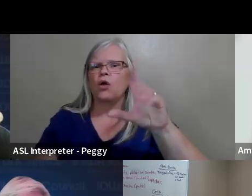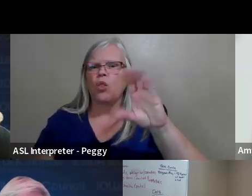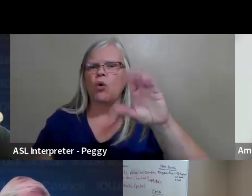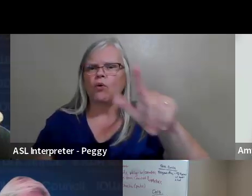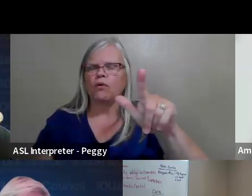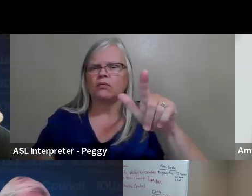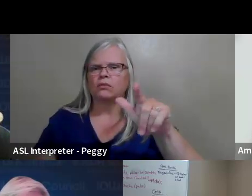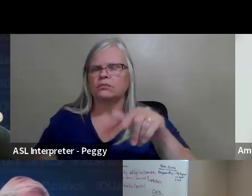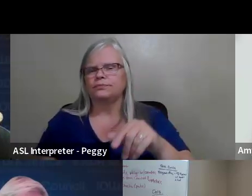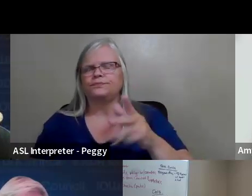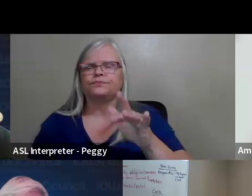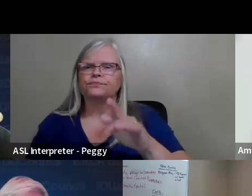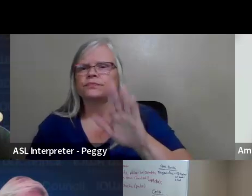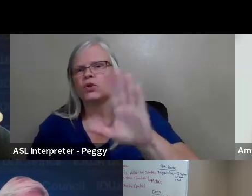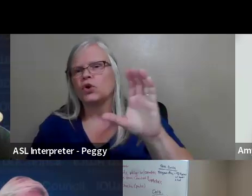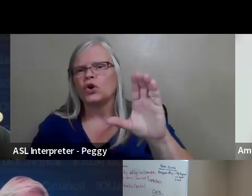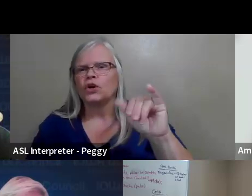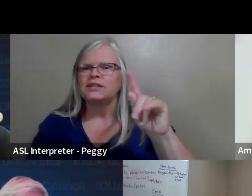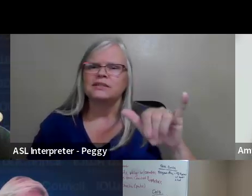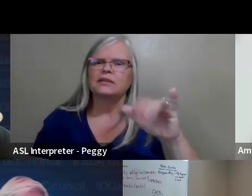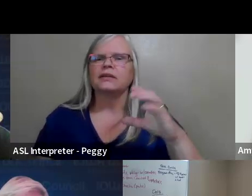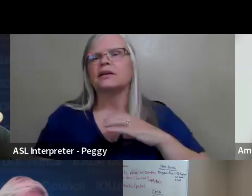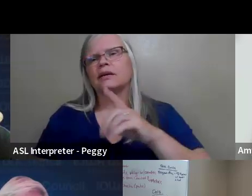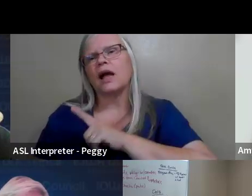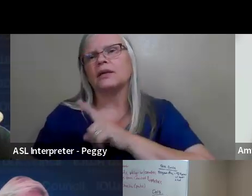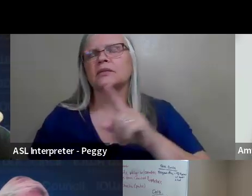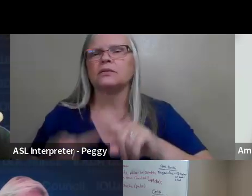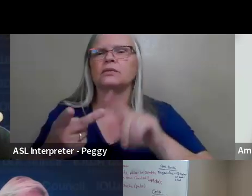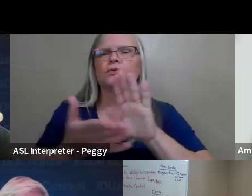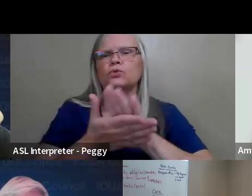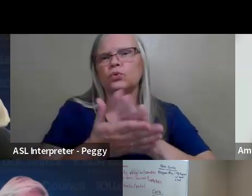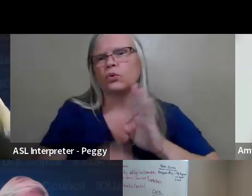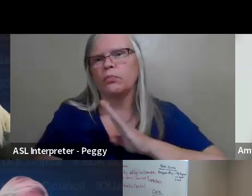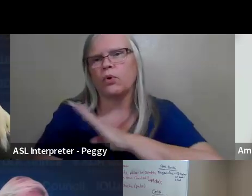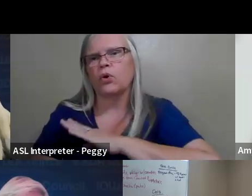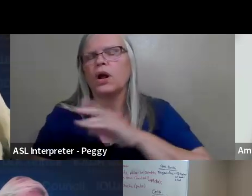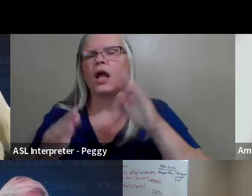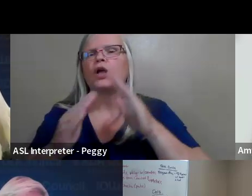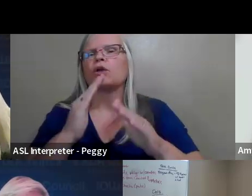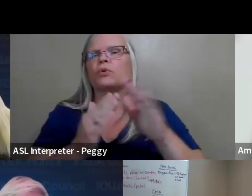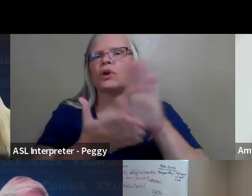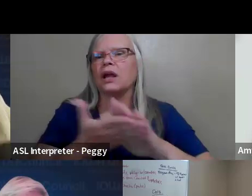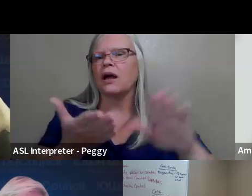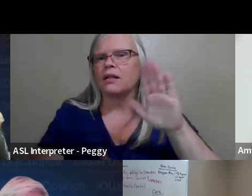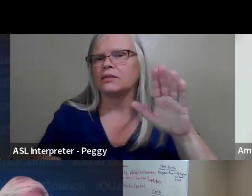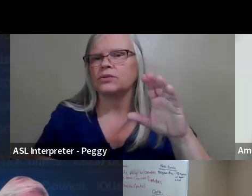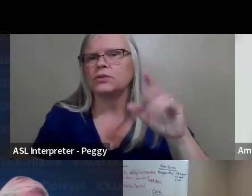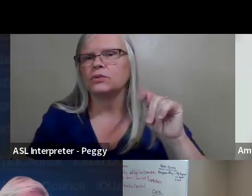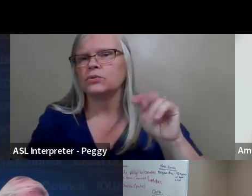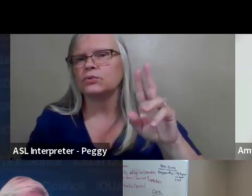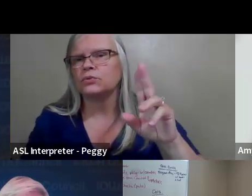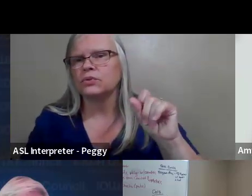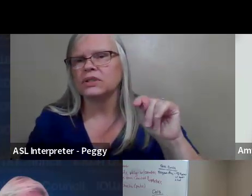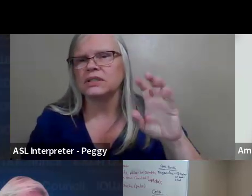your city councils, your school boards, and your community college trustees. You might